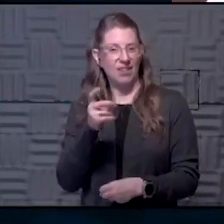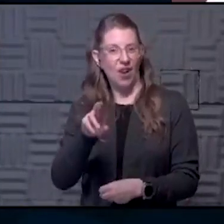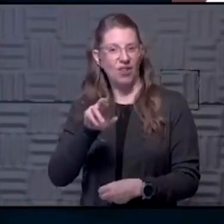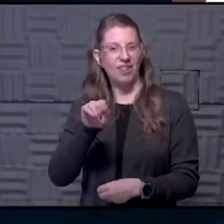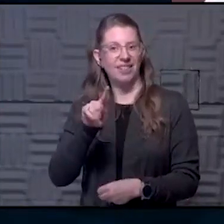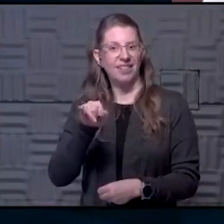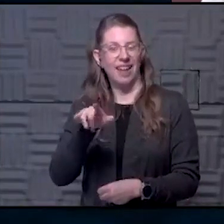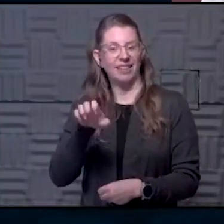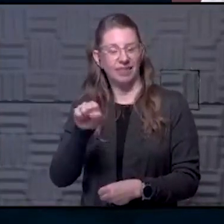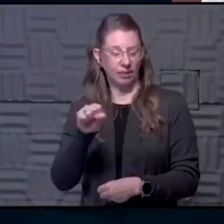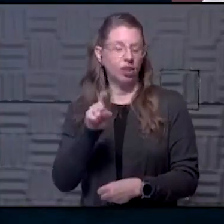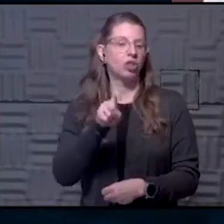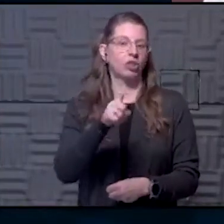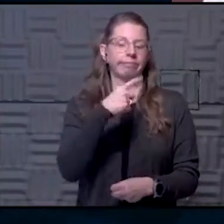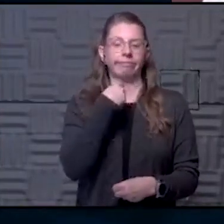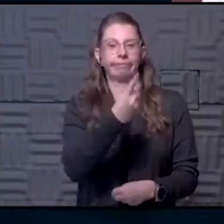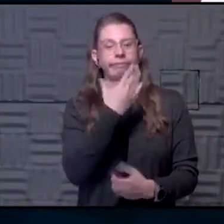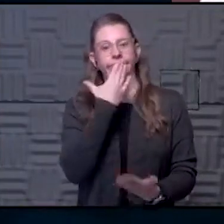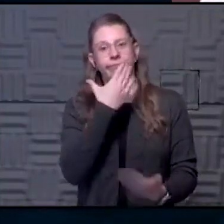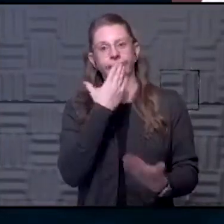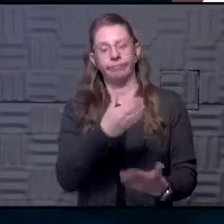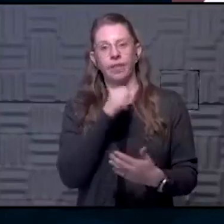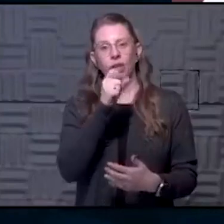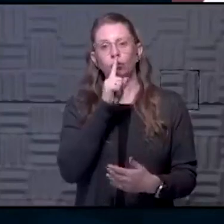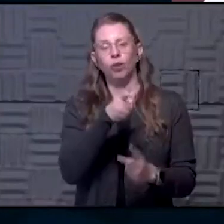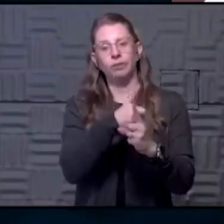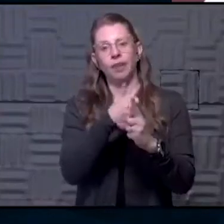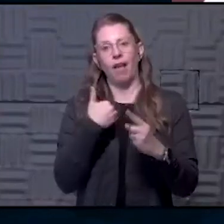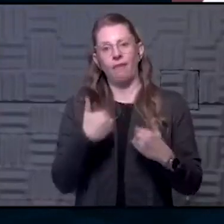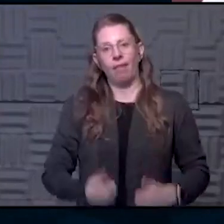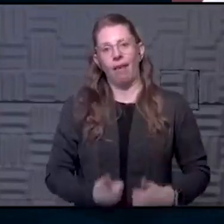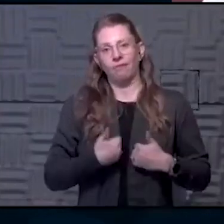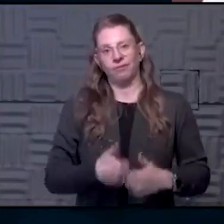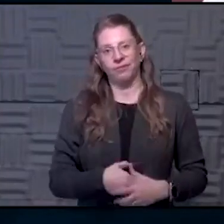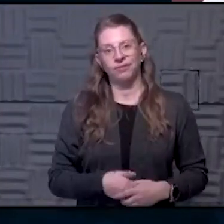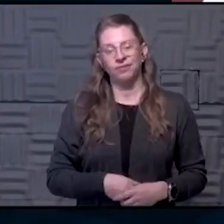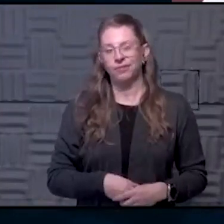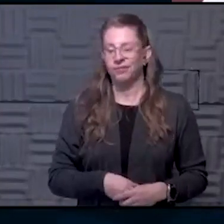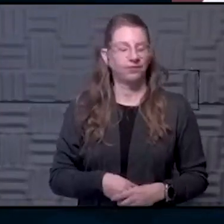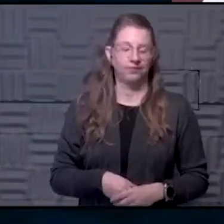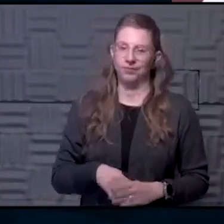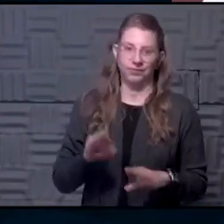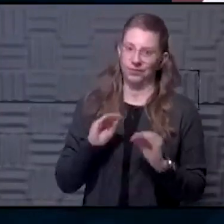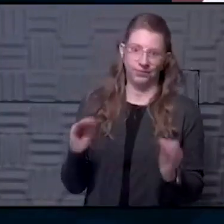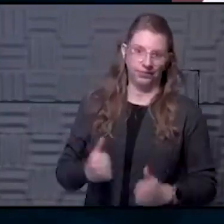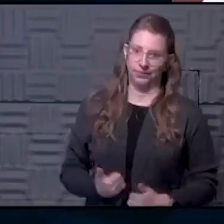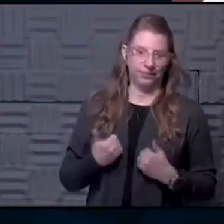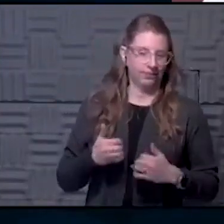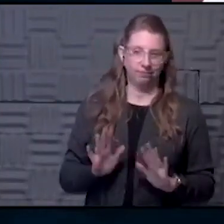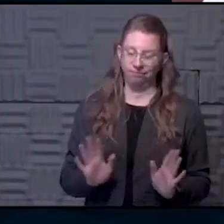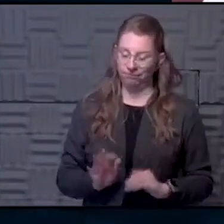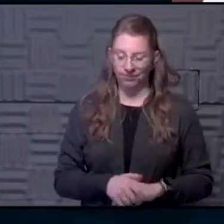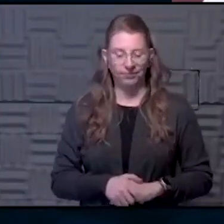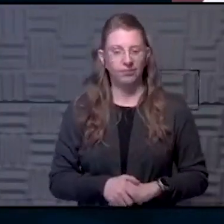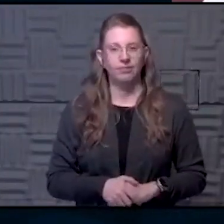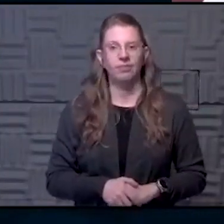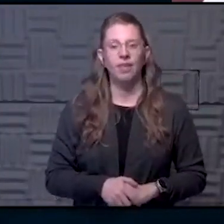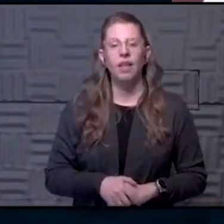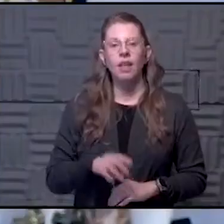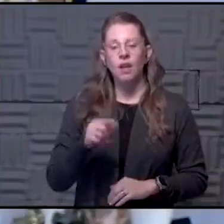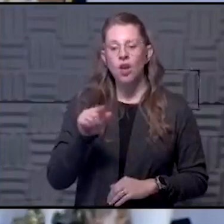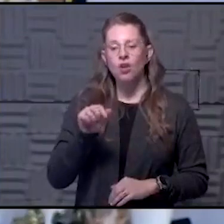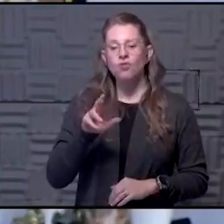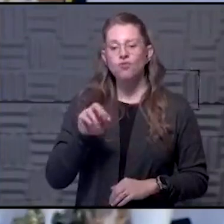say thank you to Dr. Norman, because I'm not sure he has a life. No, there's no life to be had. Speaking of Groundhog